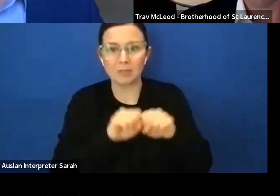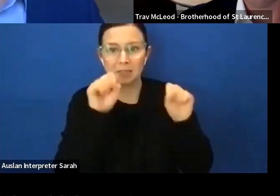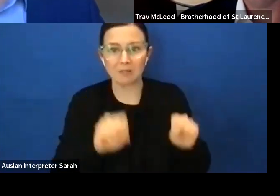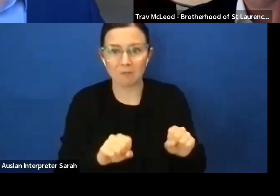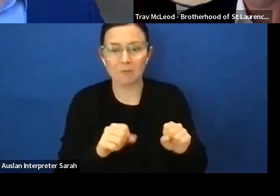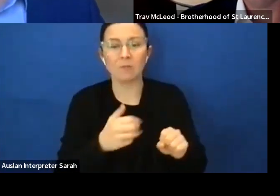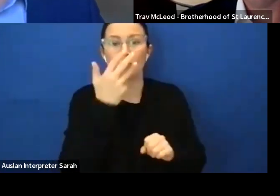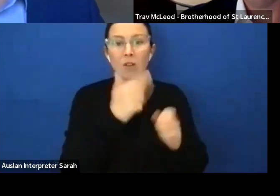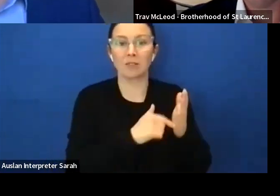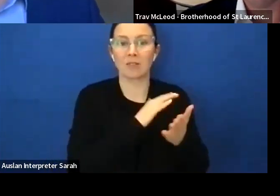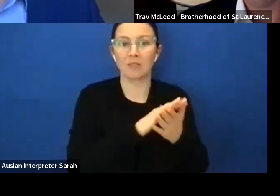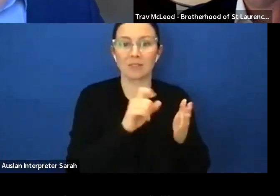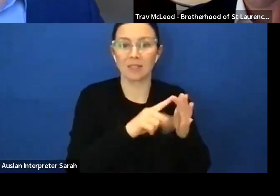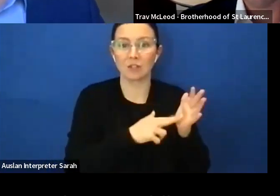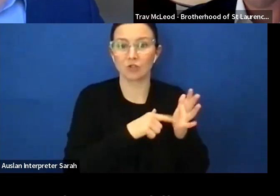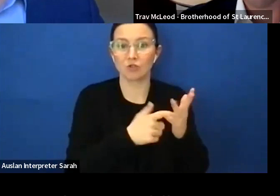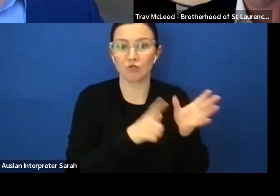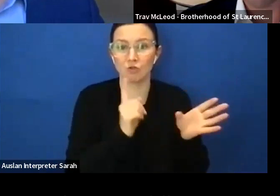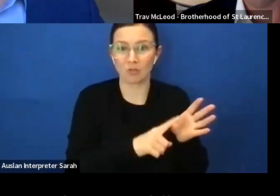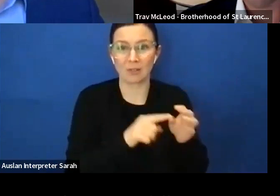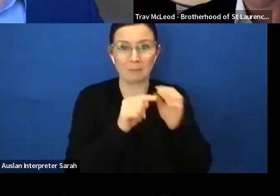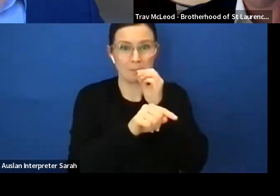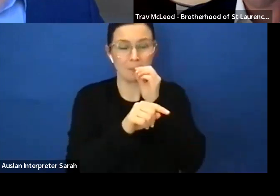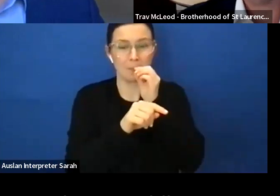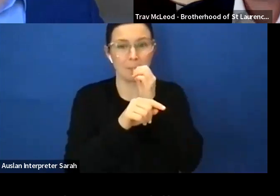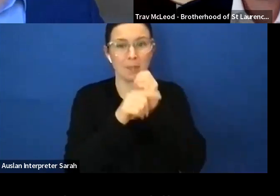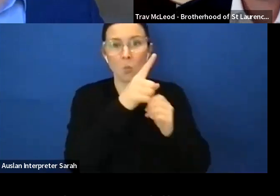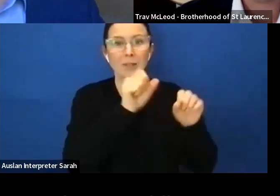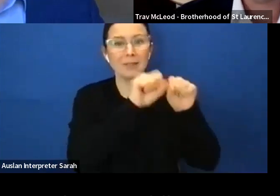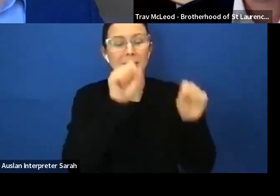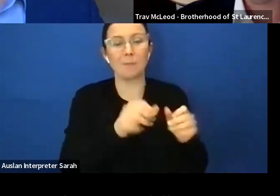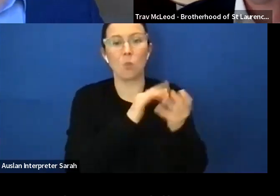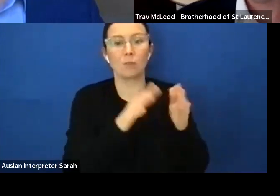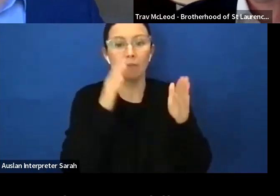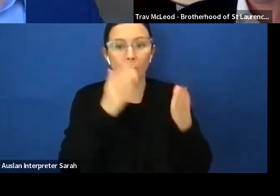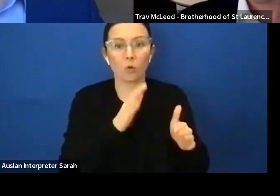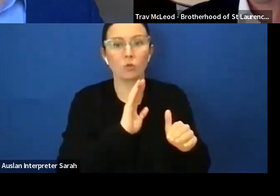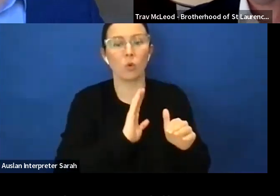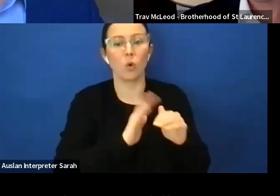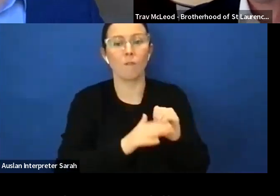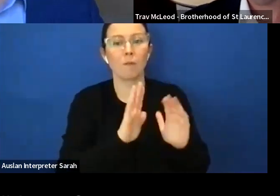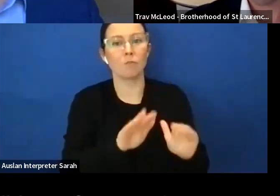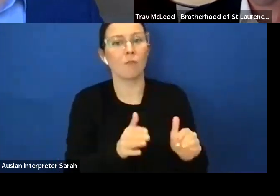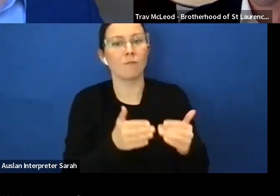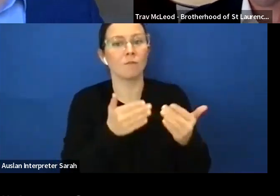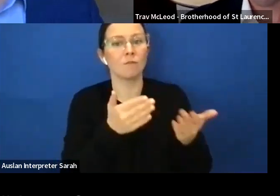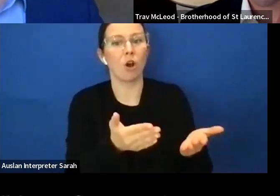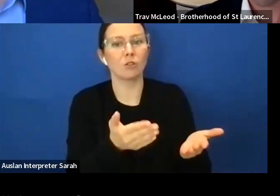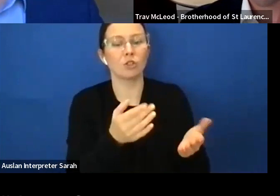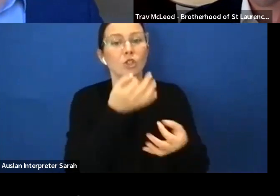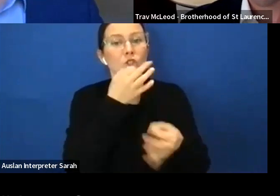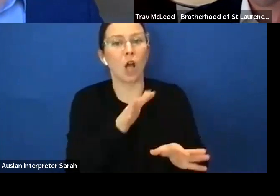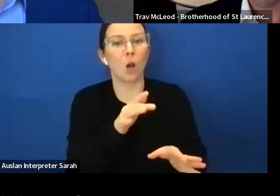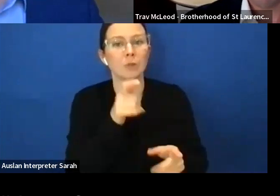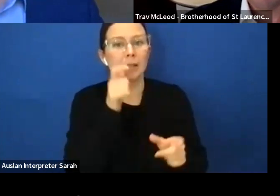19th century a system that was focused on providing what was called